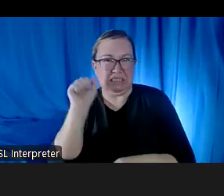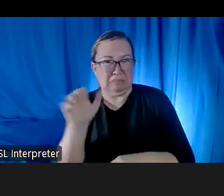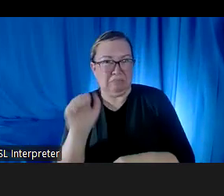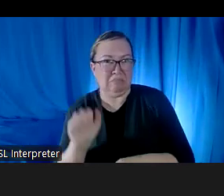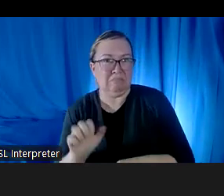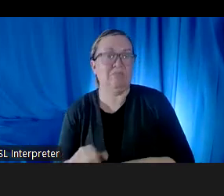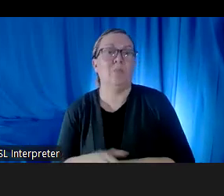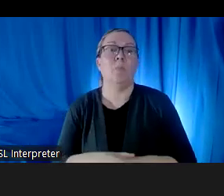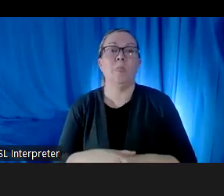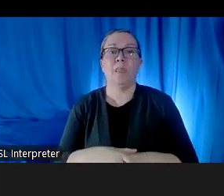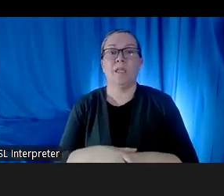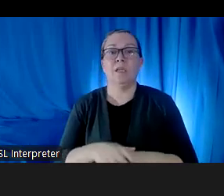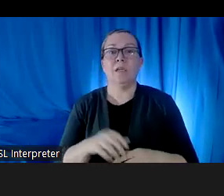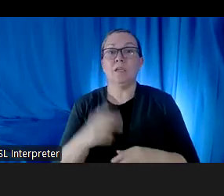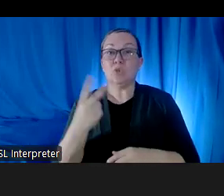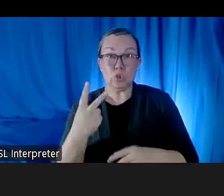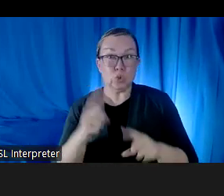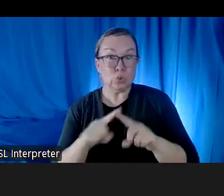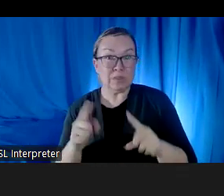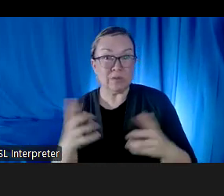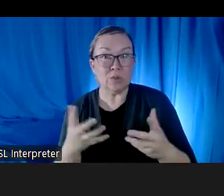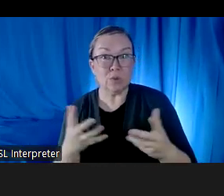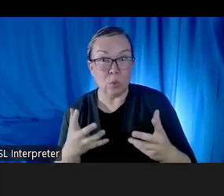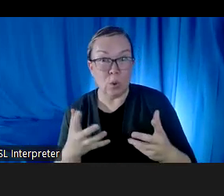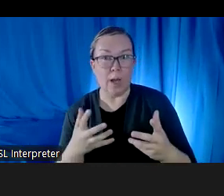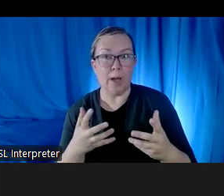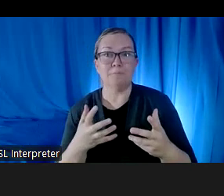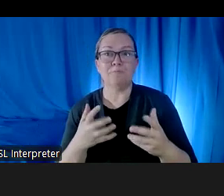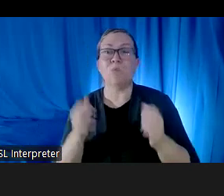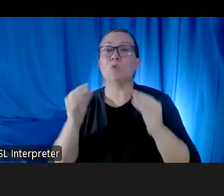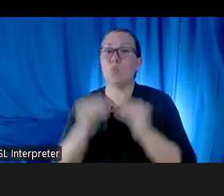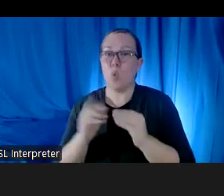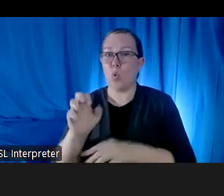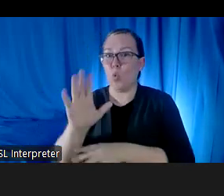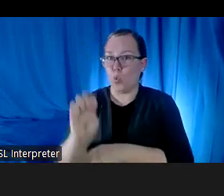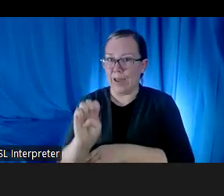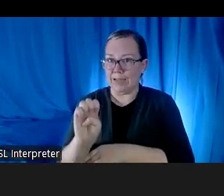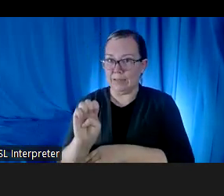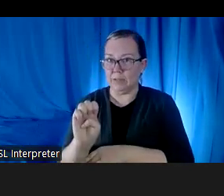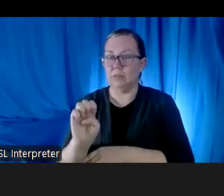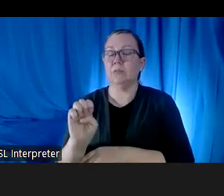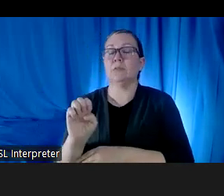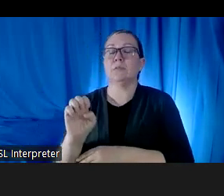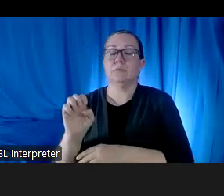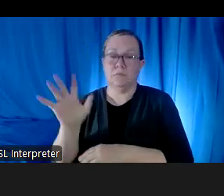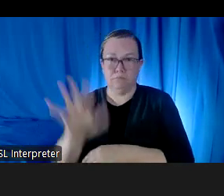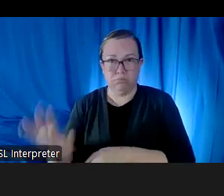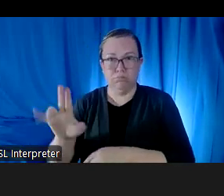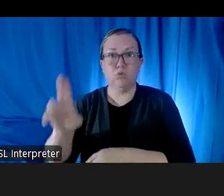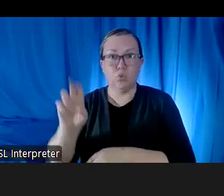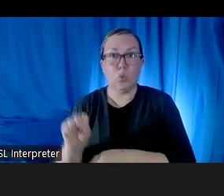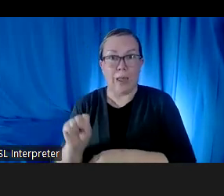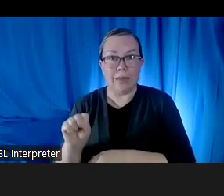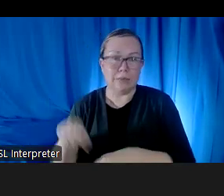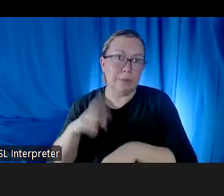Two nodules with differences that are more race claims in terms of the bases are filed